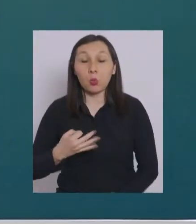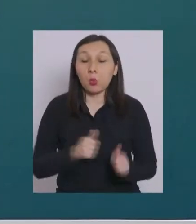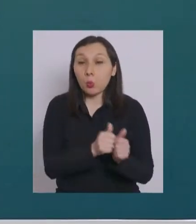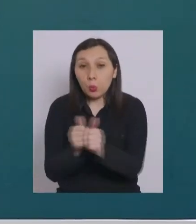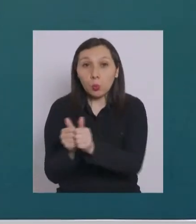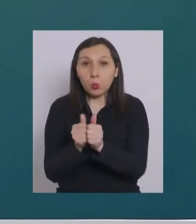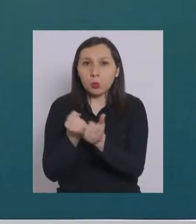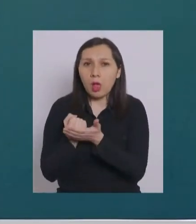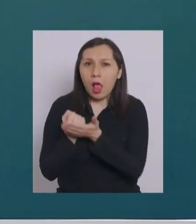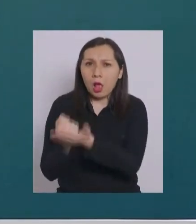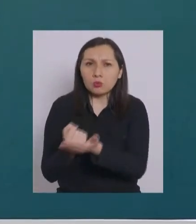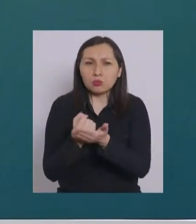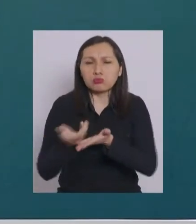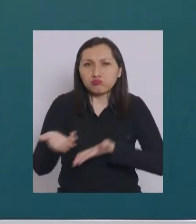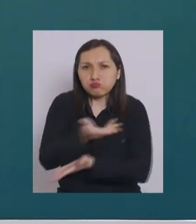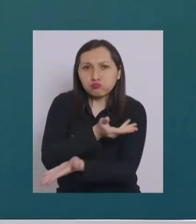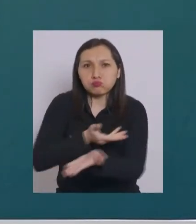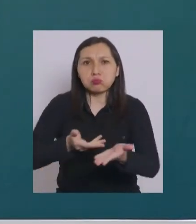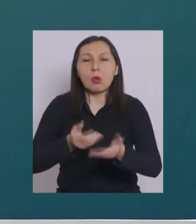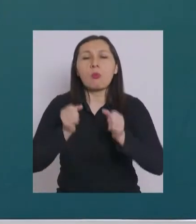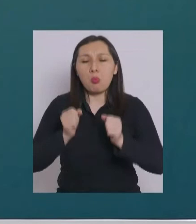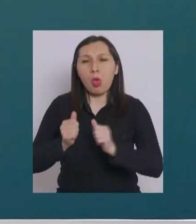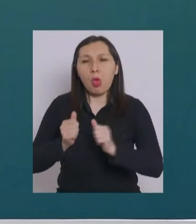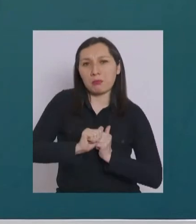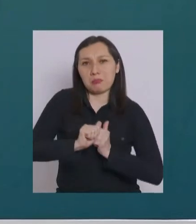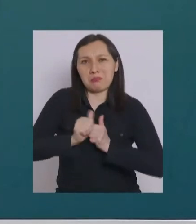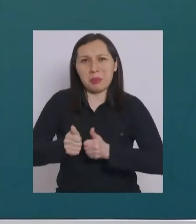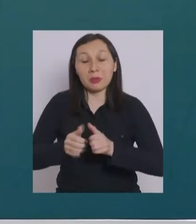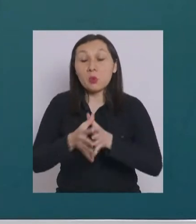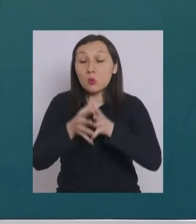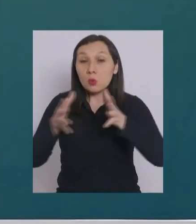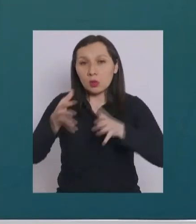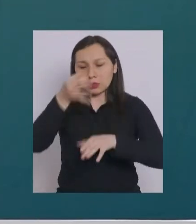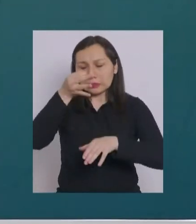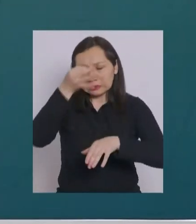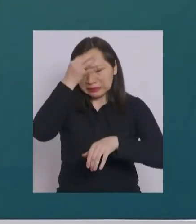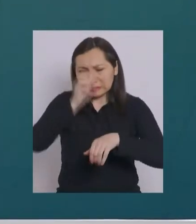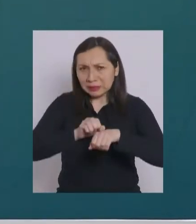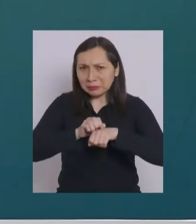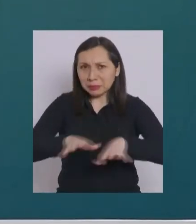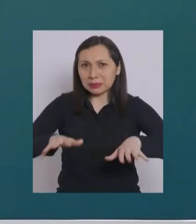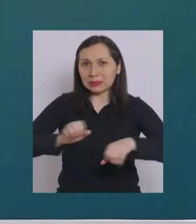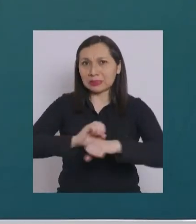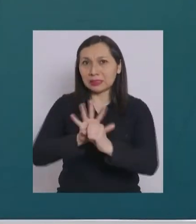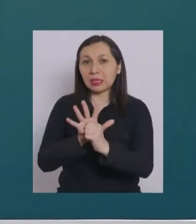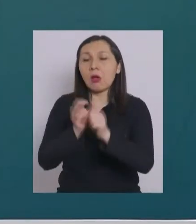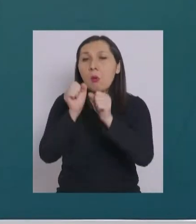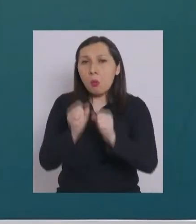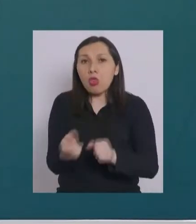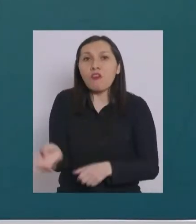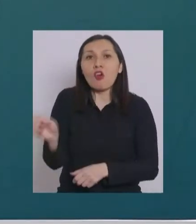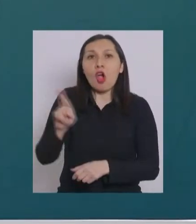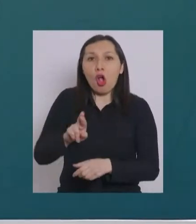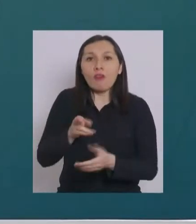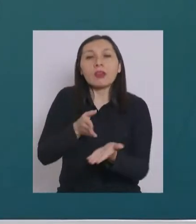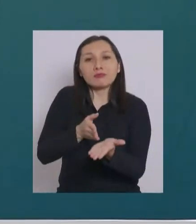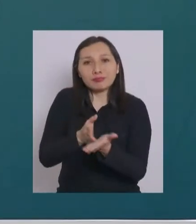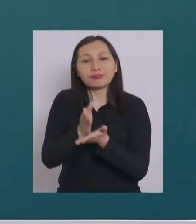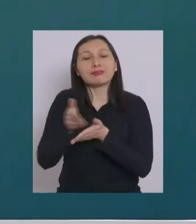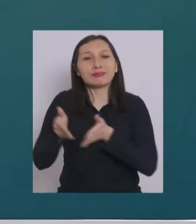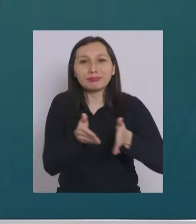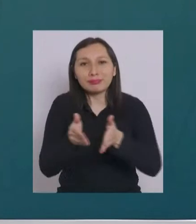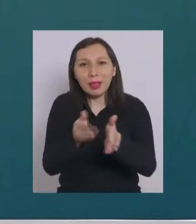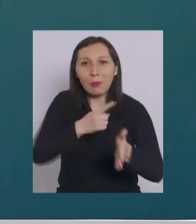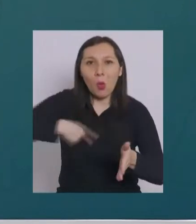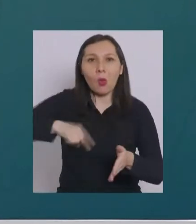And I'm also certain that together and collaborating, we will surpass this devastating pandemic, and we